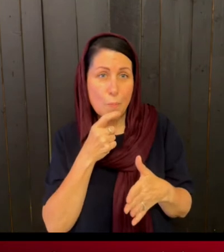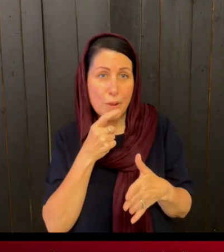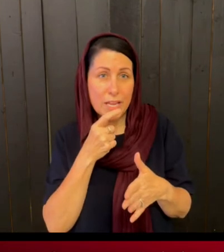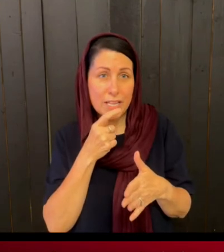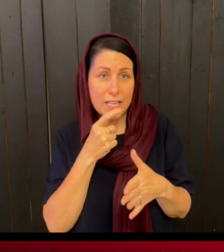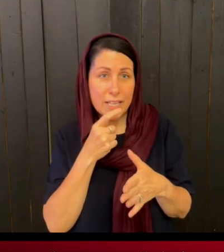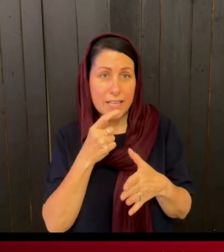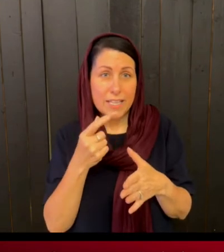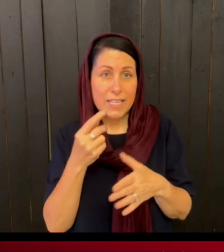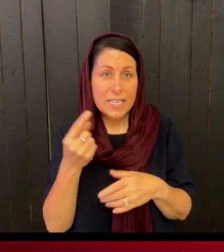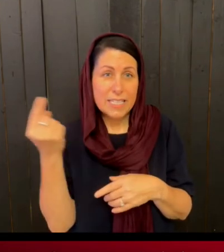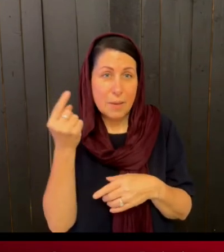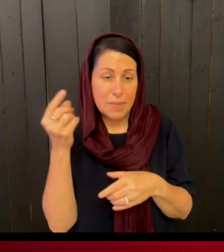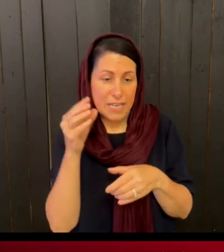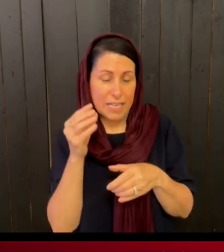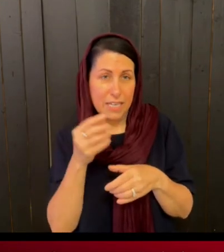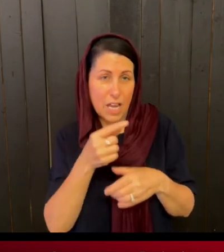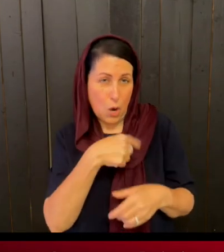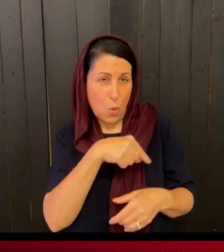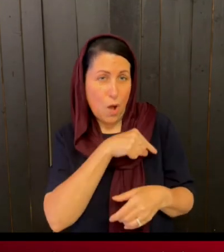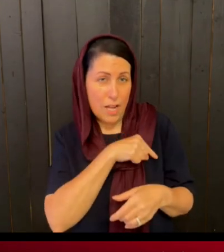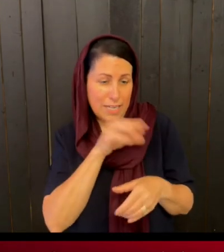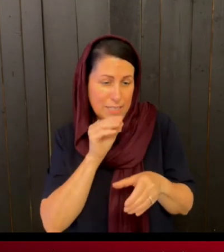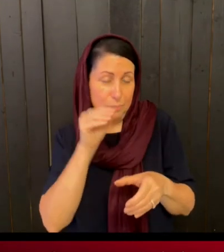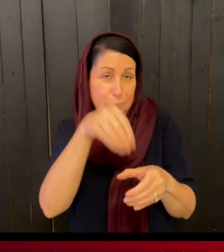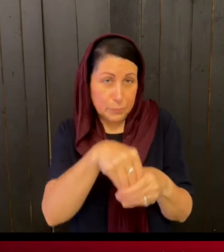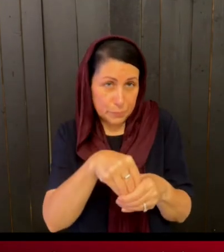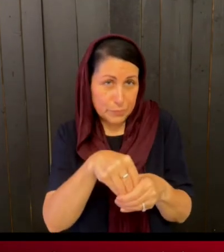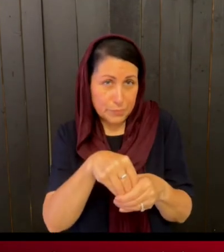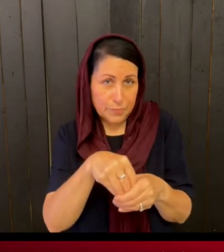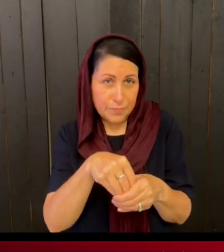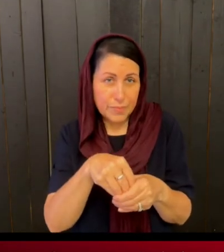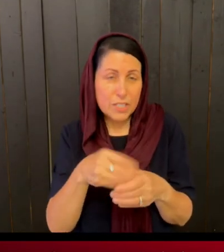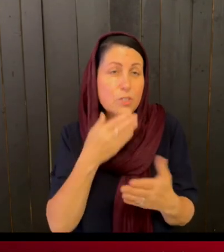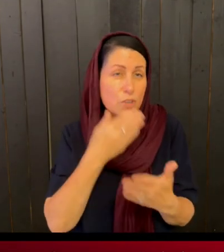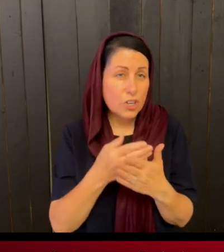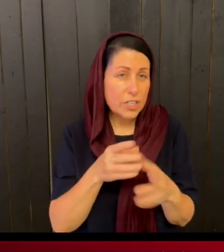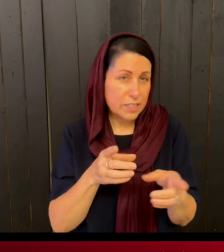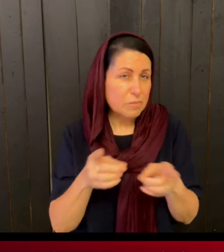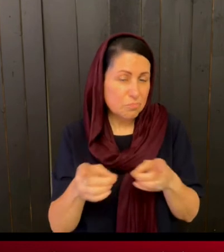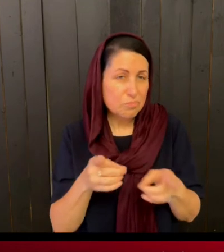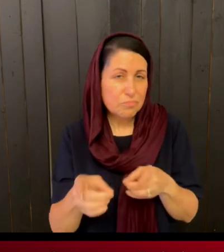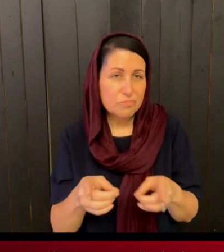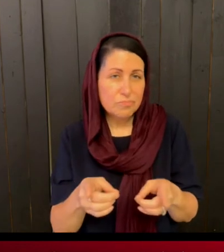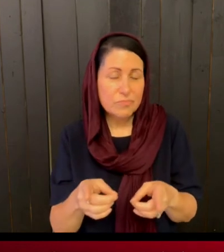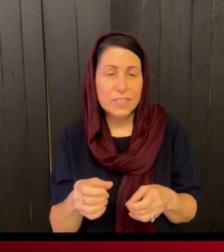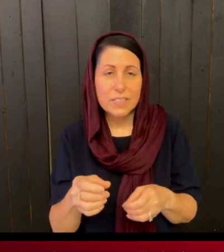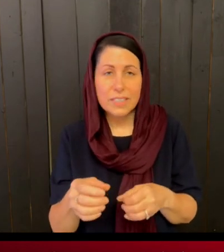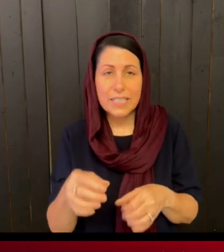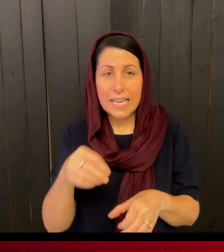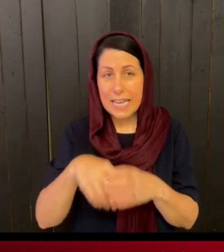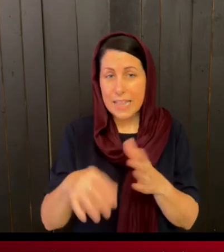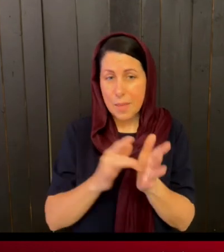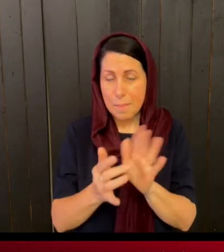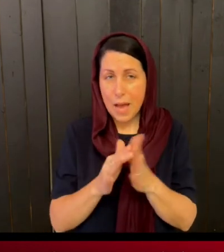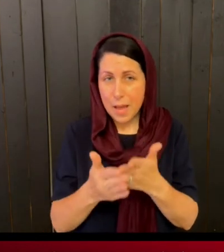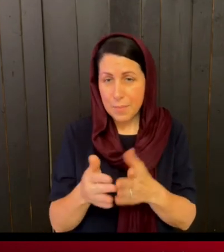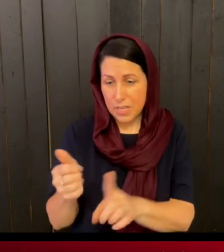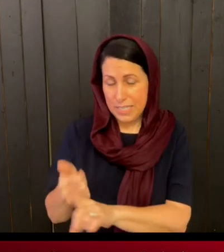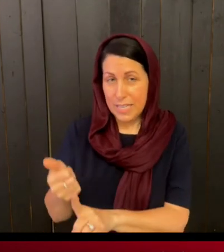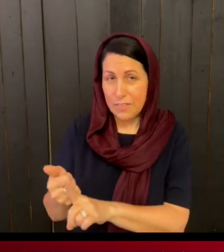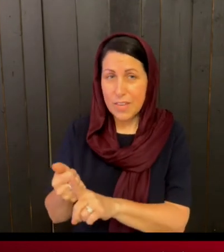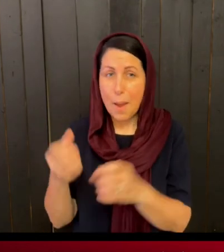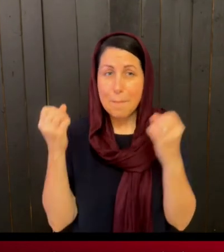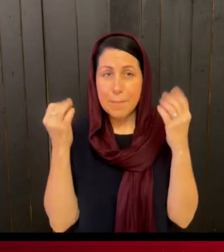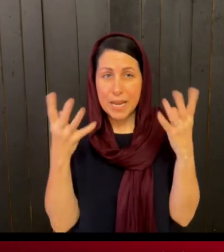infused. So I think those are both pretty good definitions for it. And then in the Bible itself, there are many, many